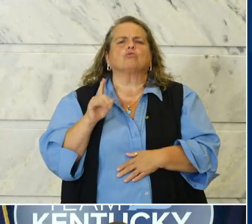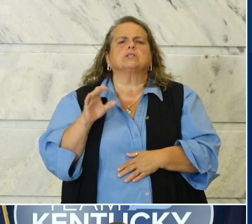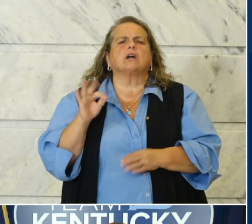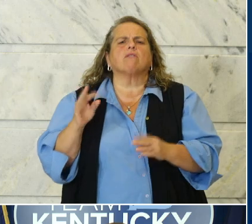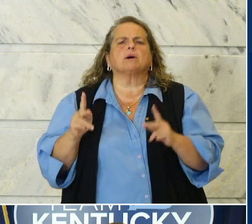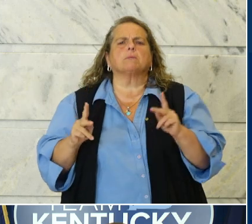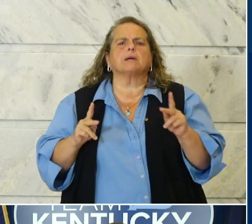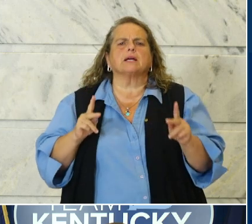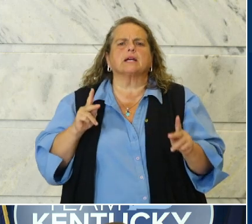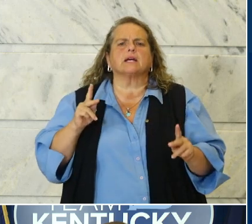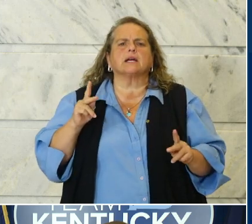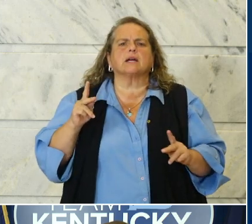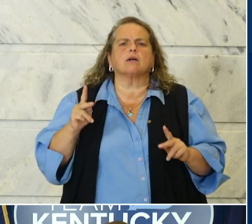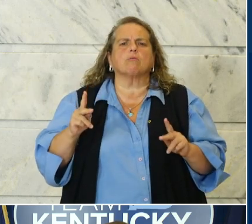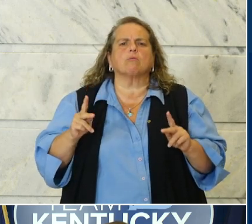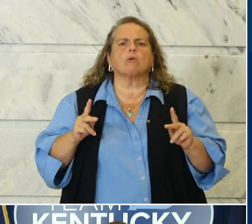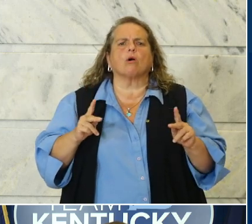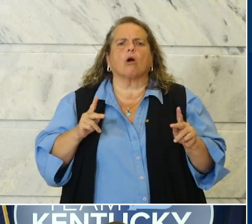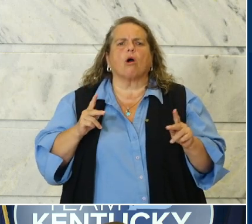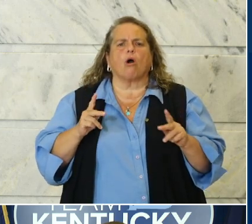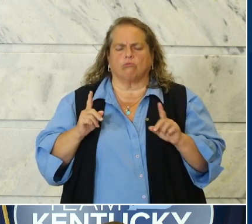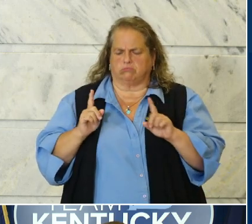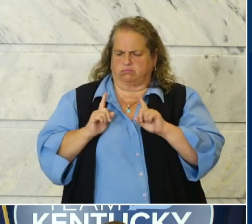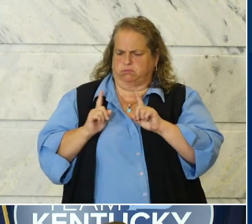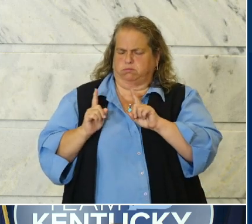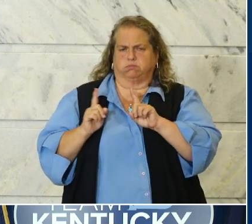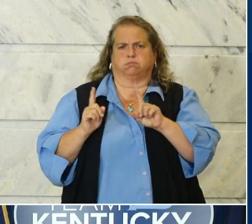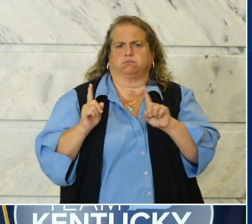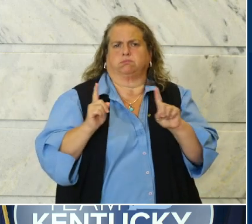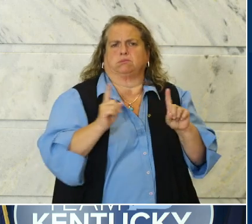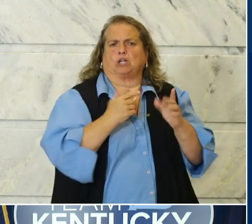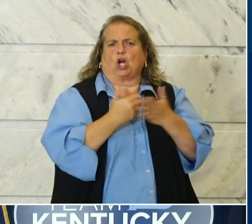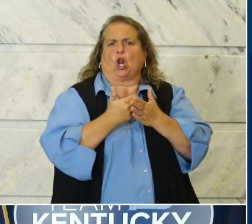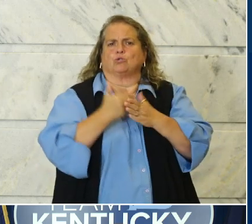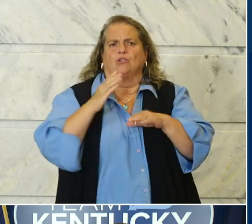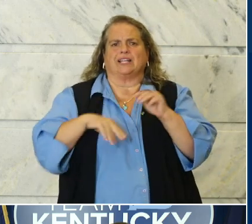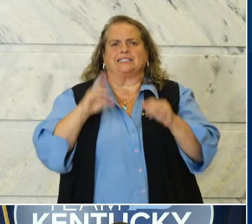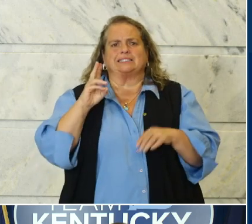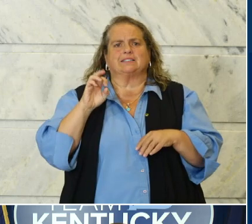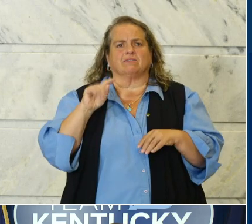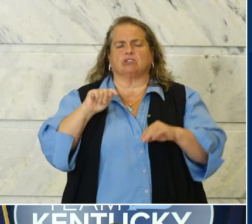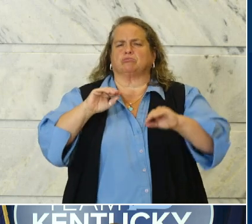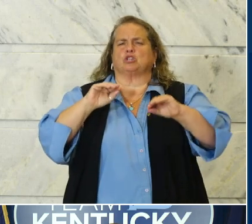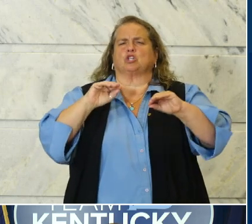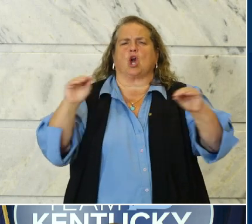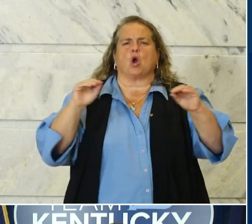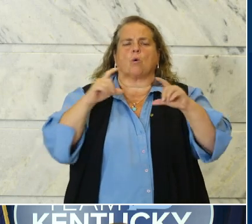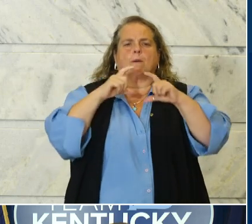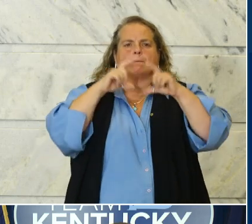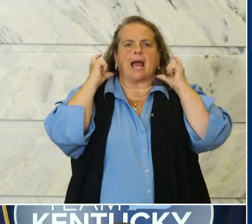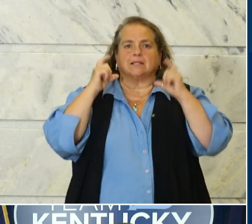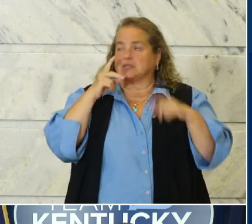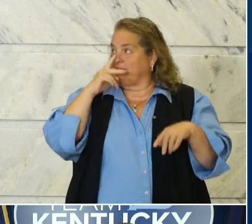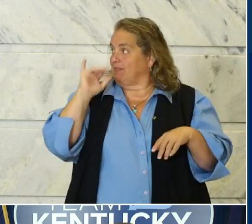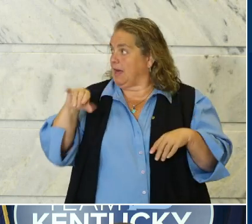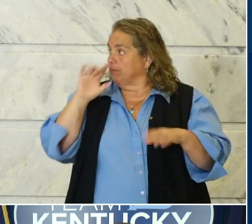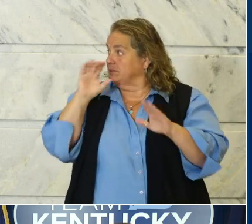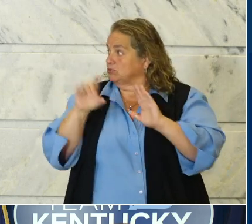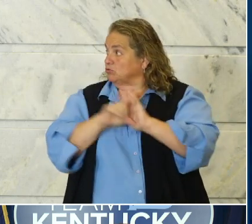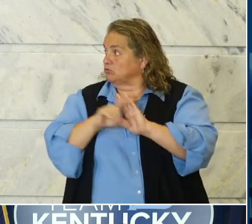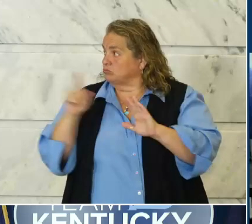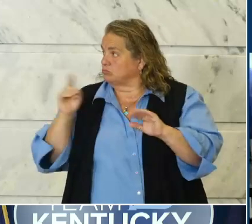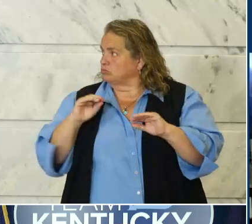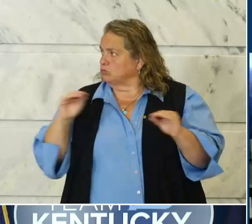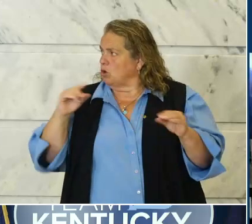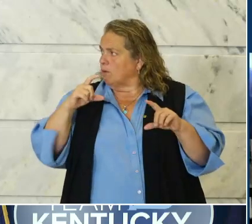people, way closer than 6 feet. Not a mask in this picture at all. You can go to the